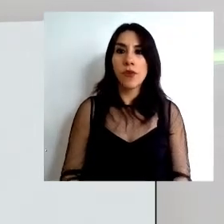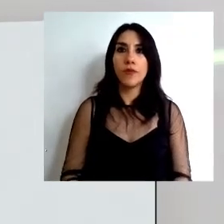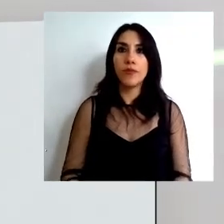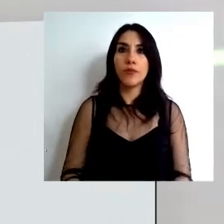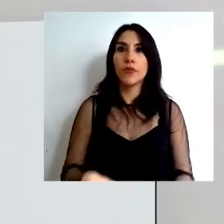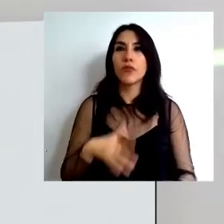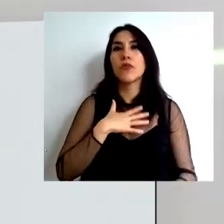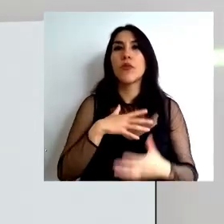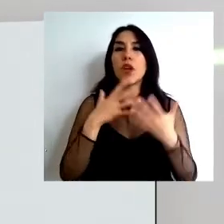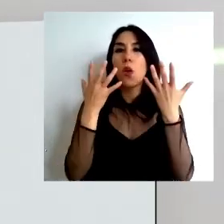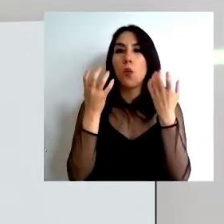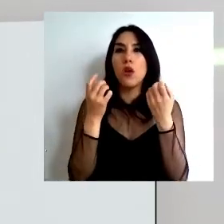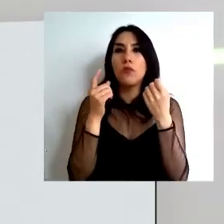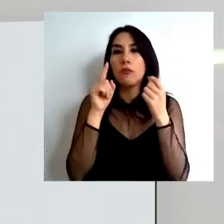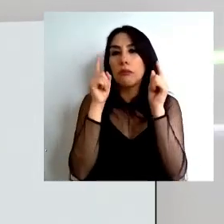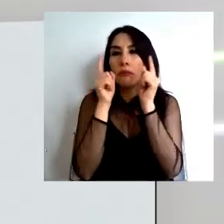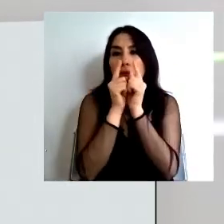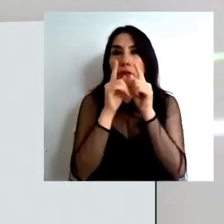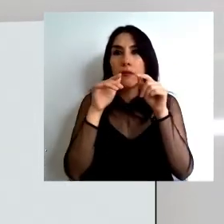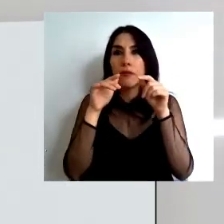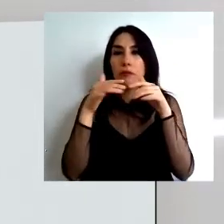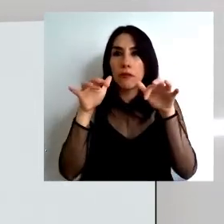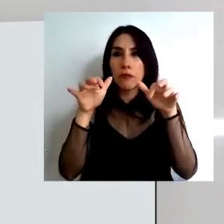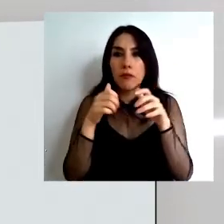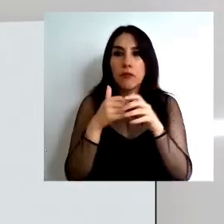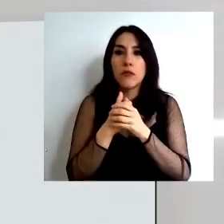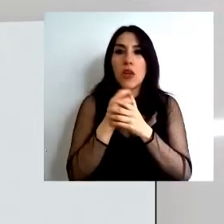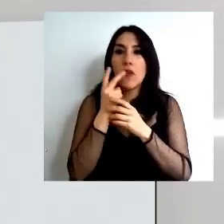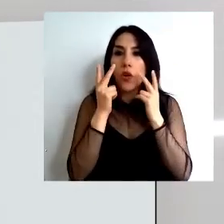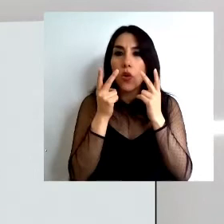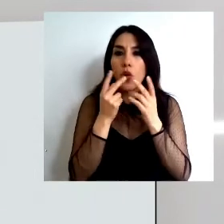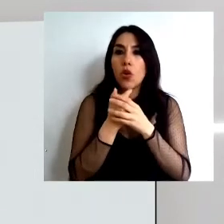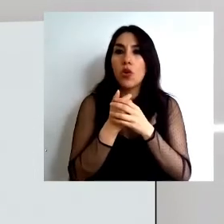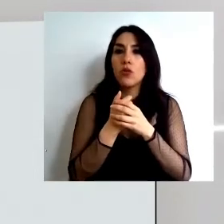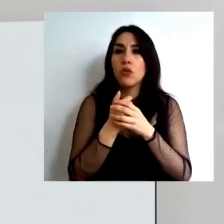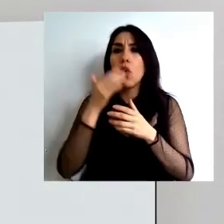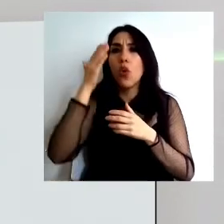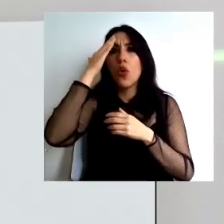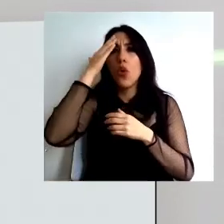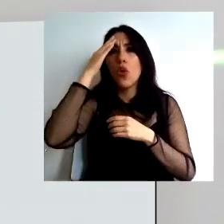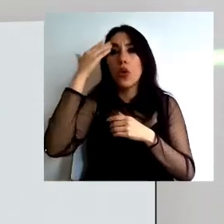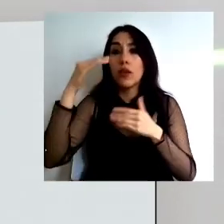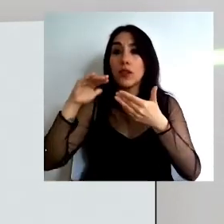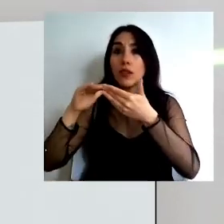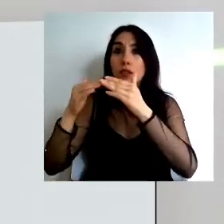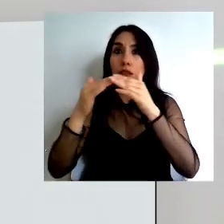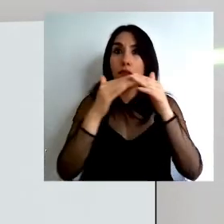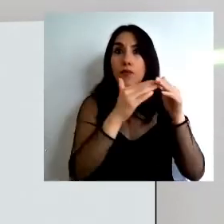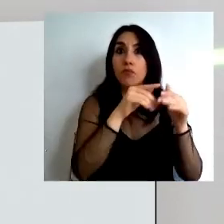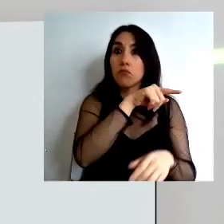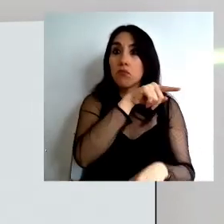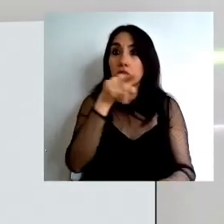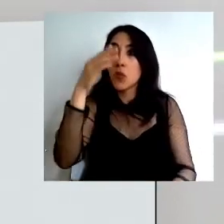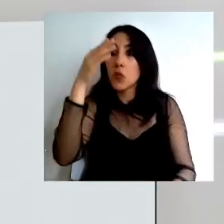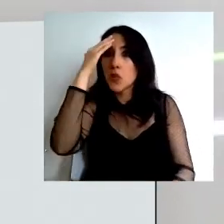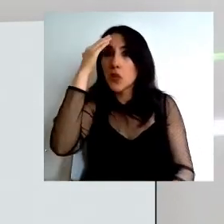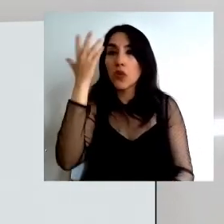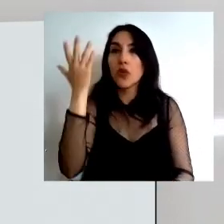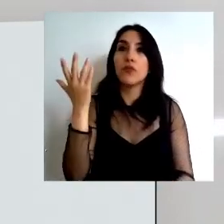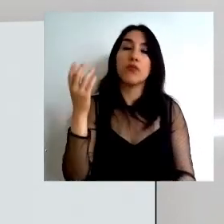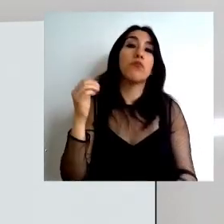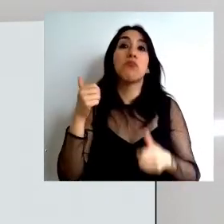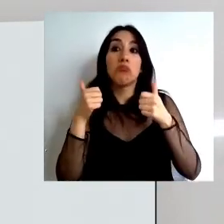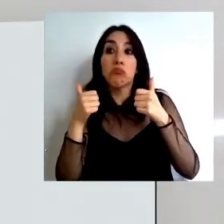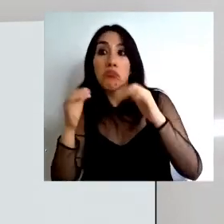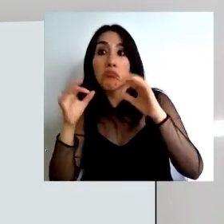regions which really know how does this region work, how do the people solve these